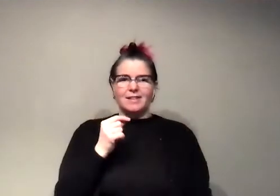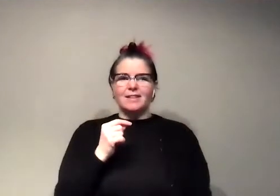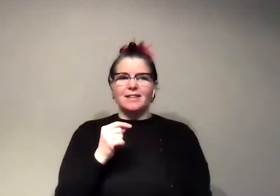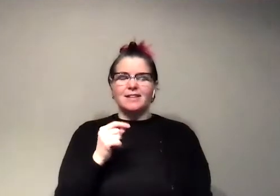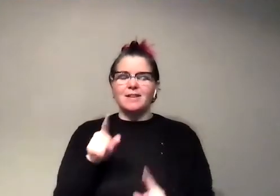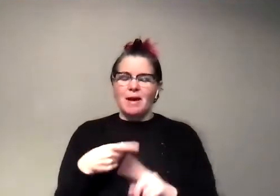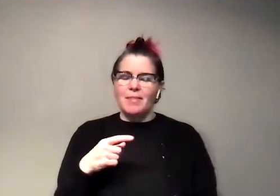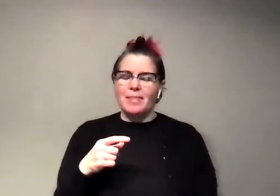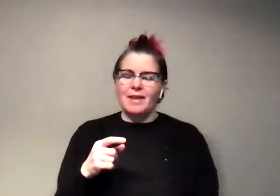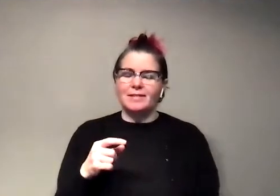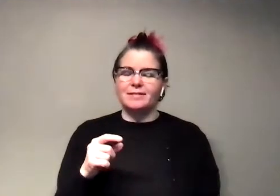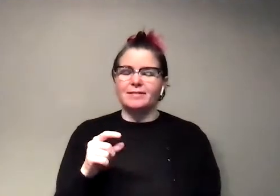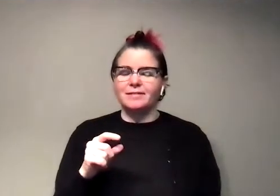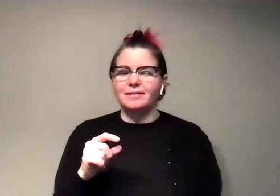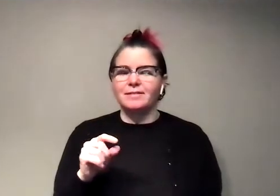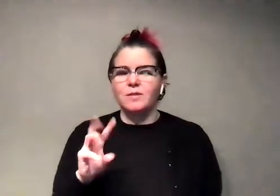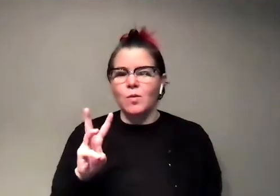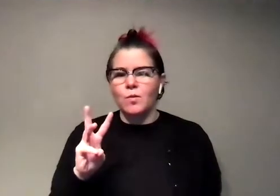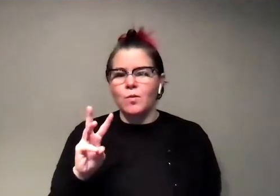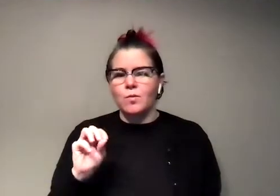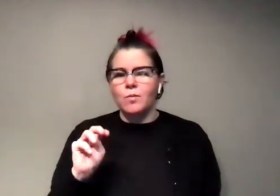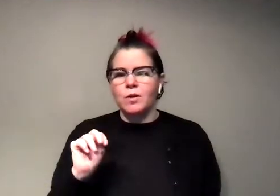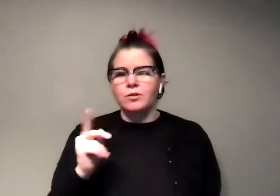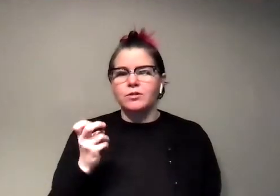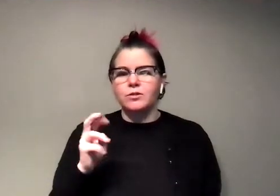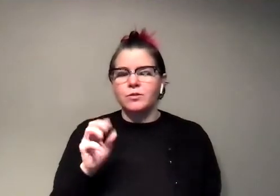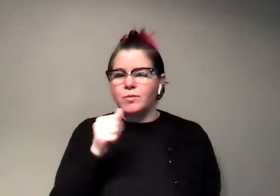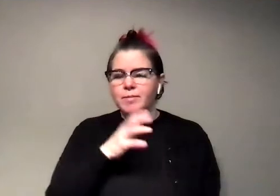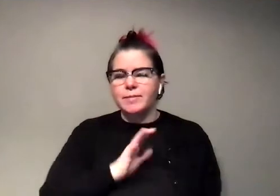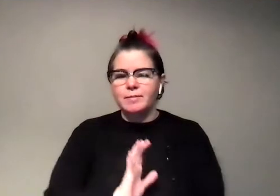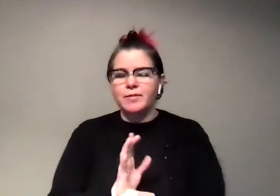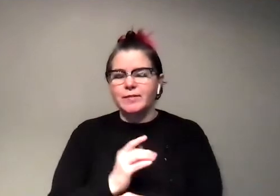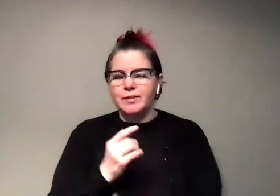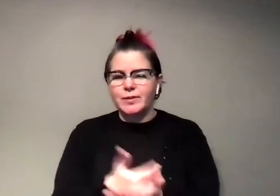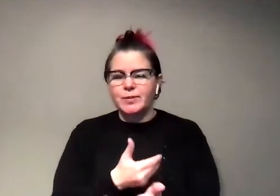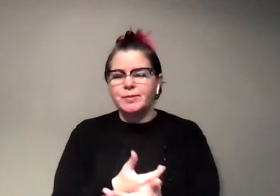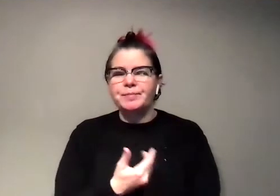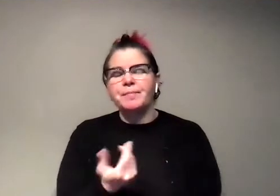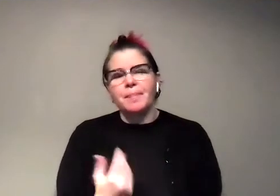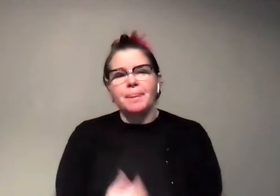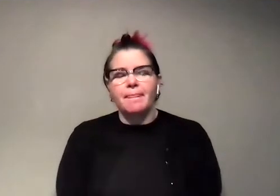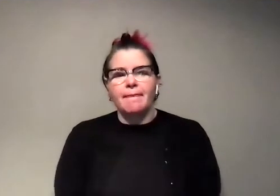But okay, so yeah, so I would say